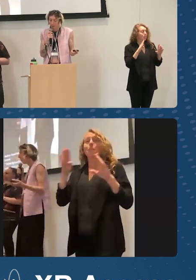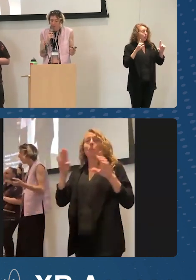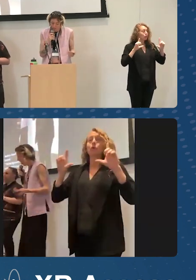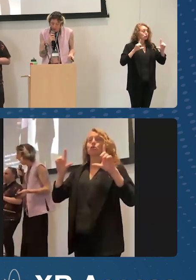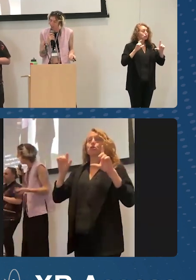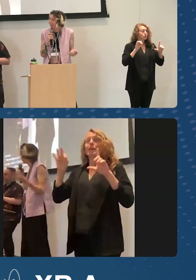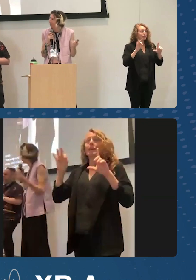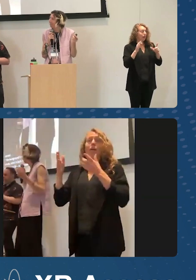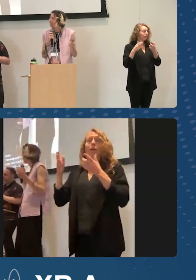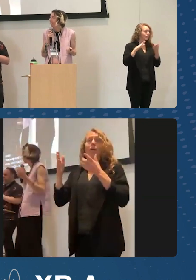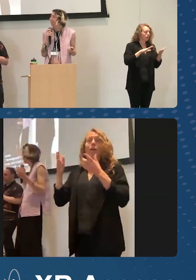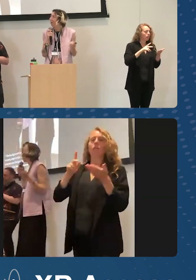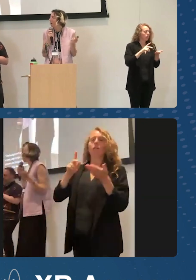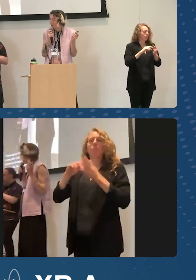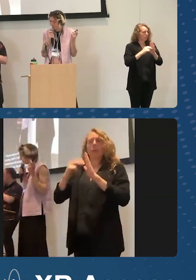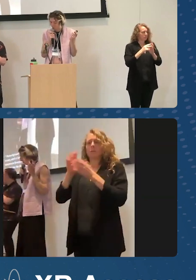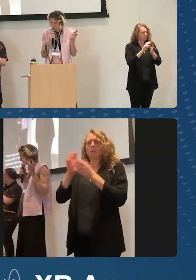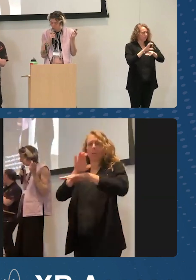state of a computer.